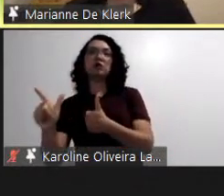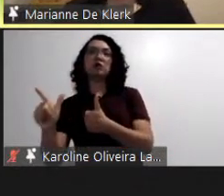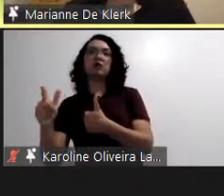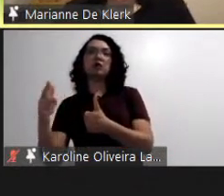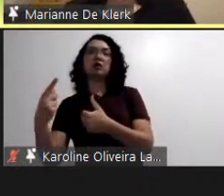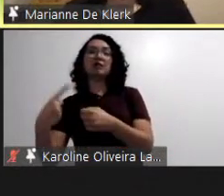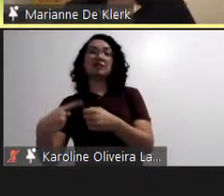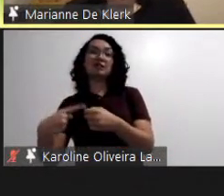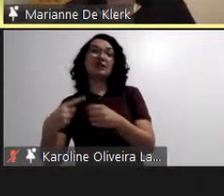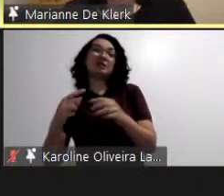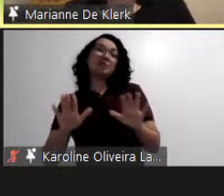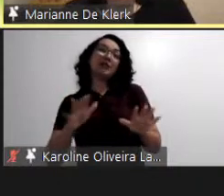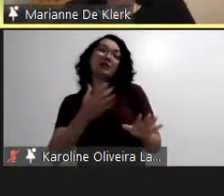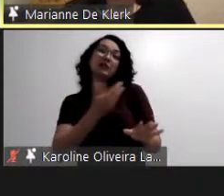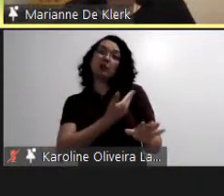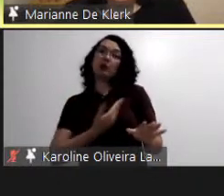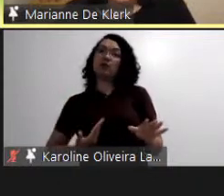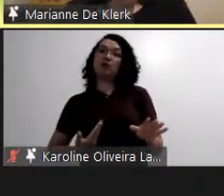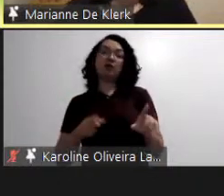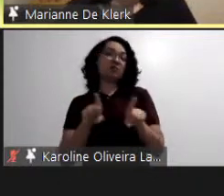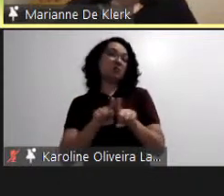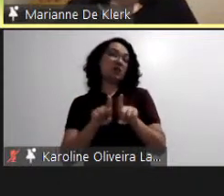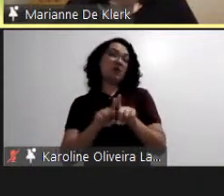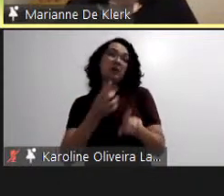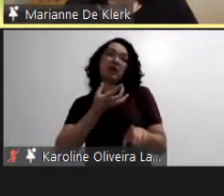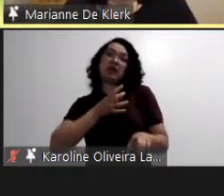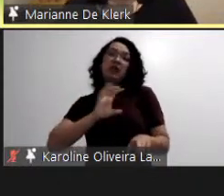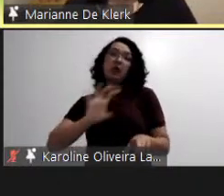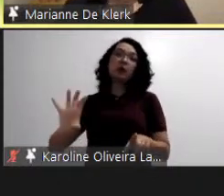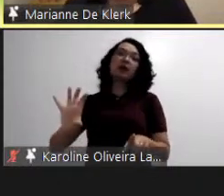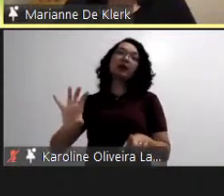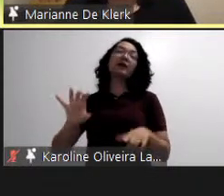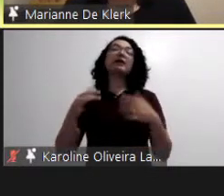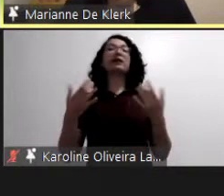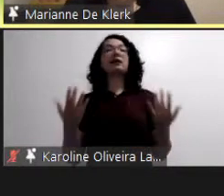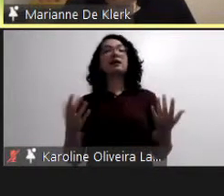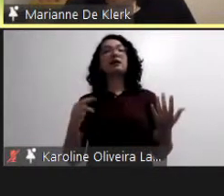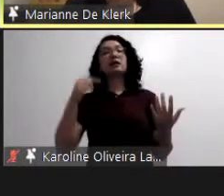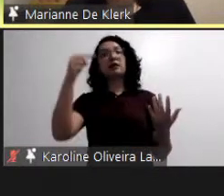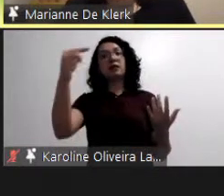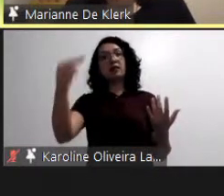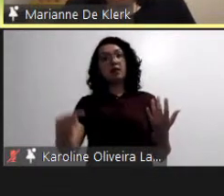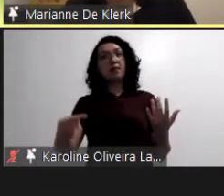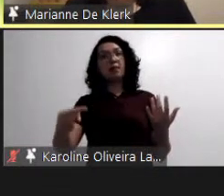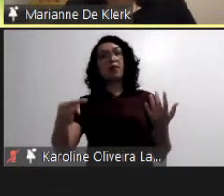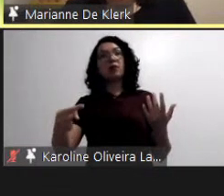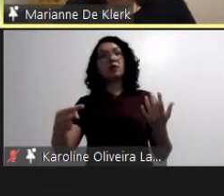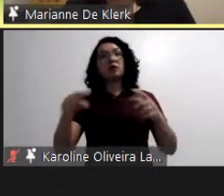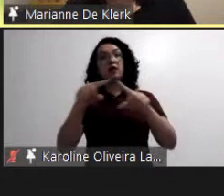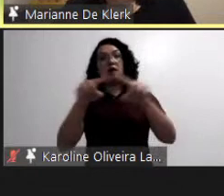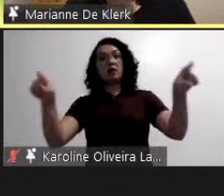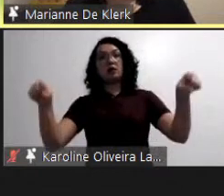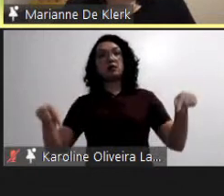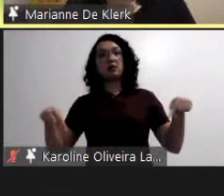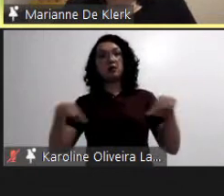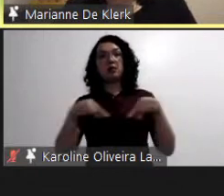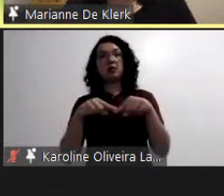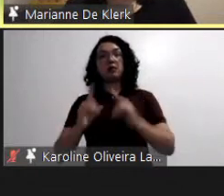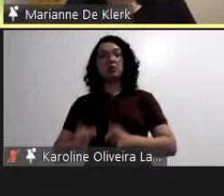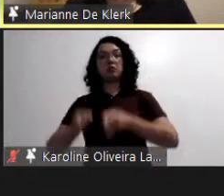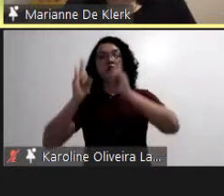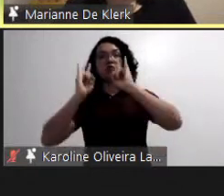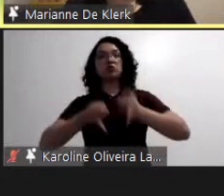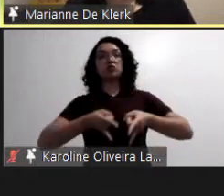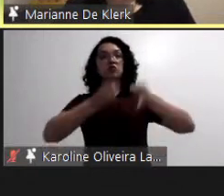when it was initially developed, but what happened is as time went on, and this is for various political reasons as well,